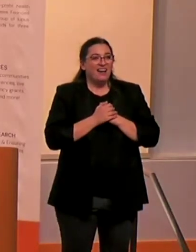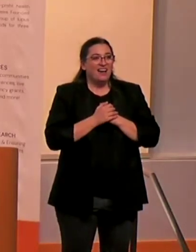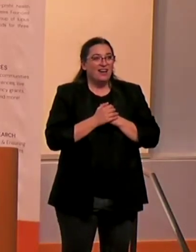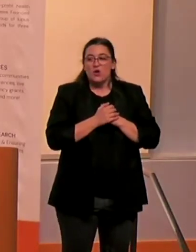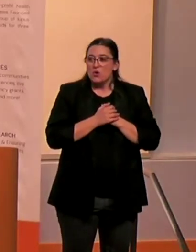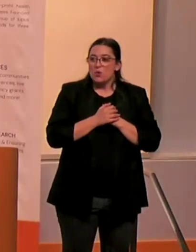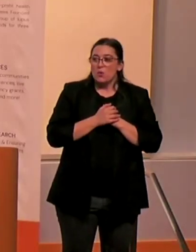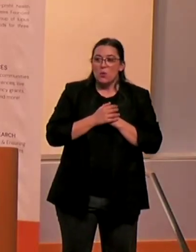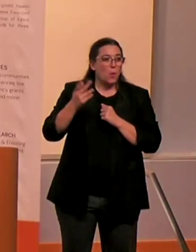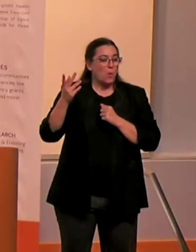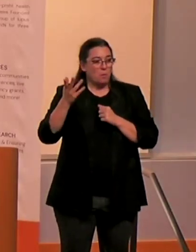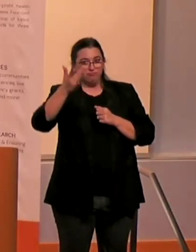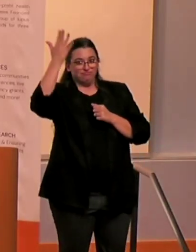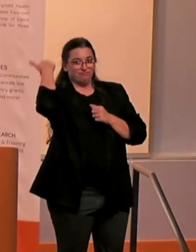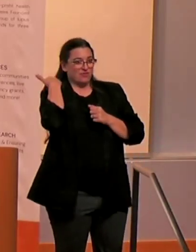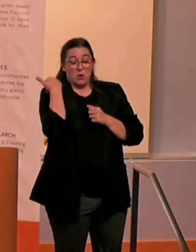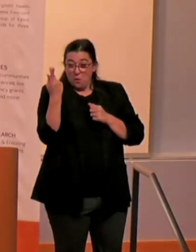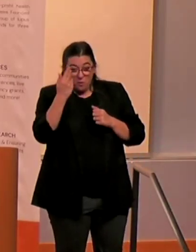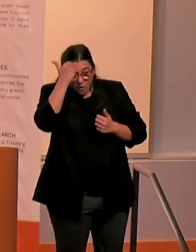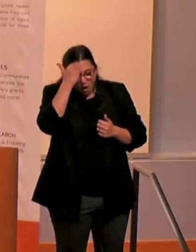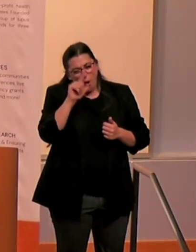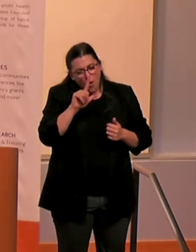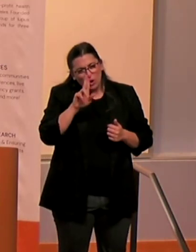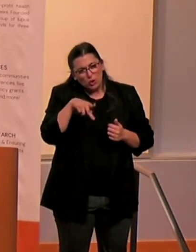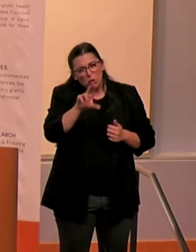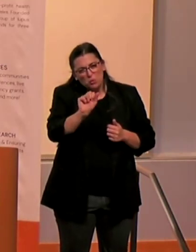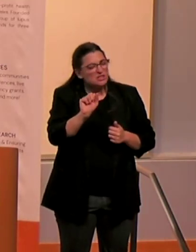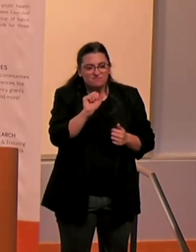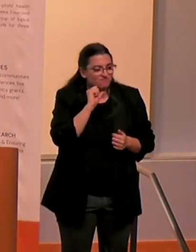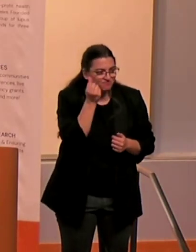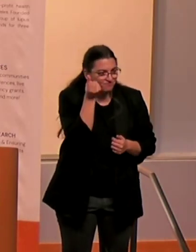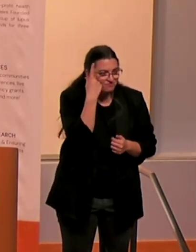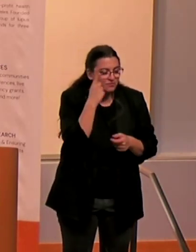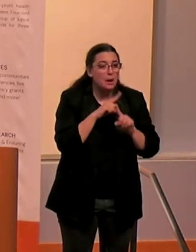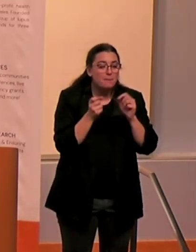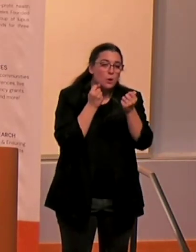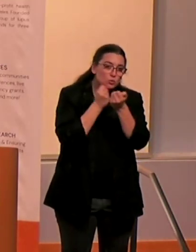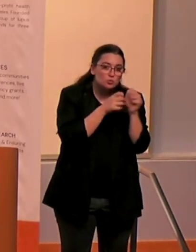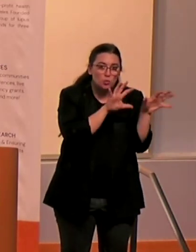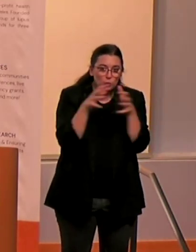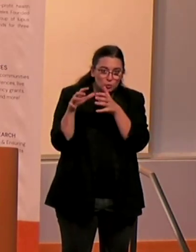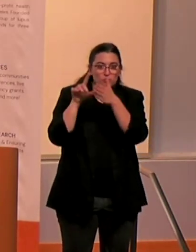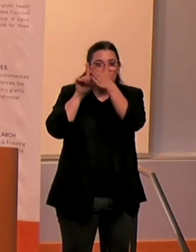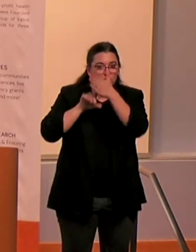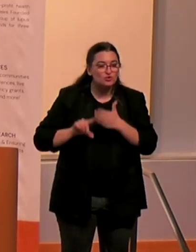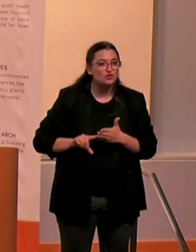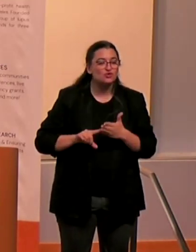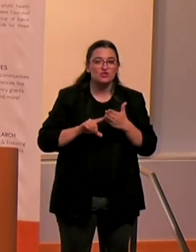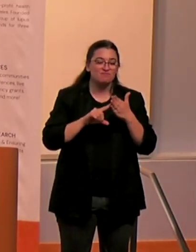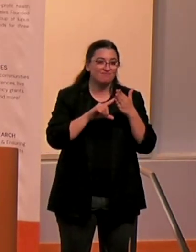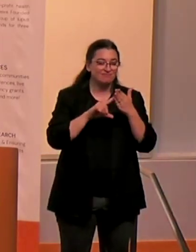we didn't know what lupus was in the beginning, but with support groups and research and all these things over the